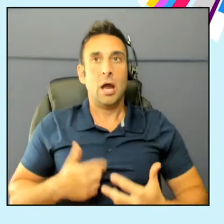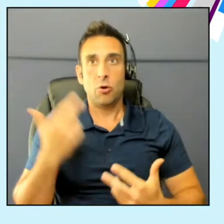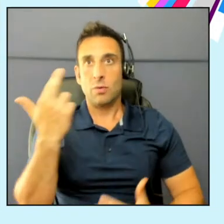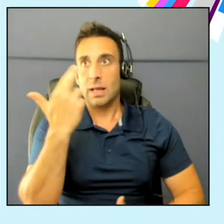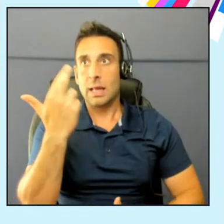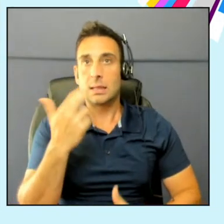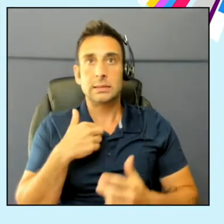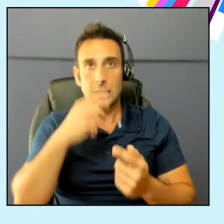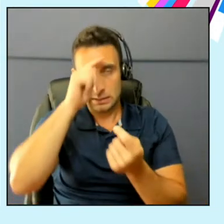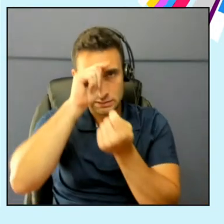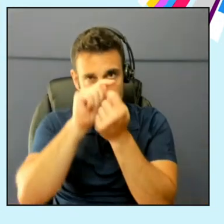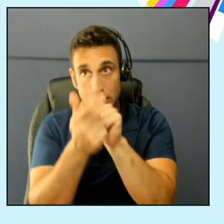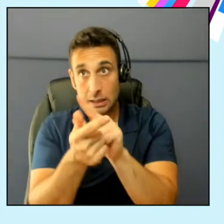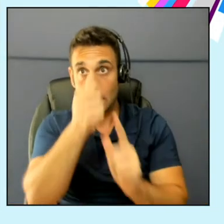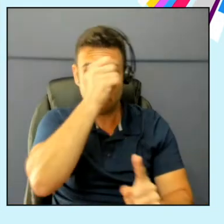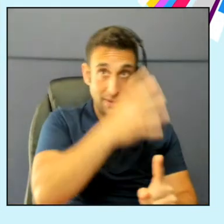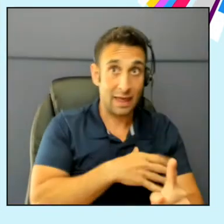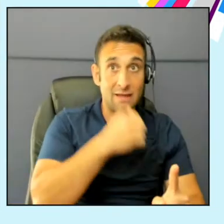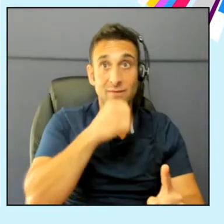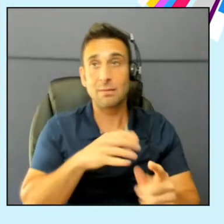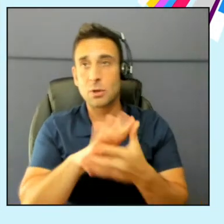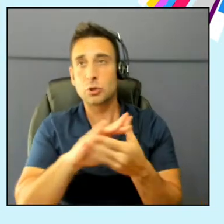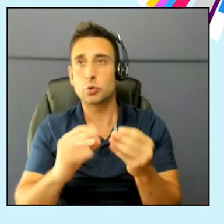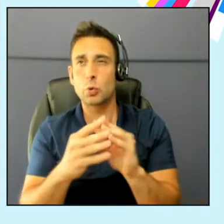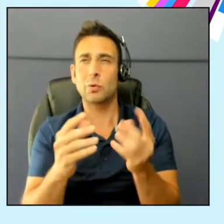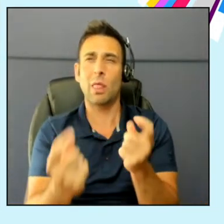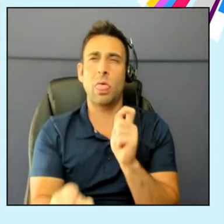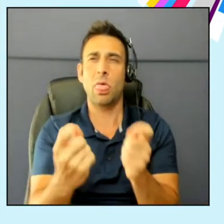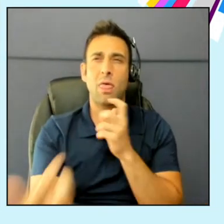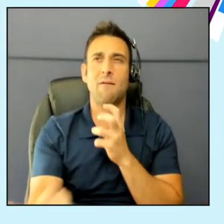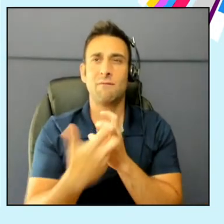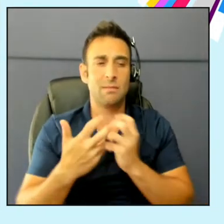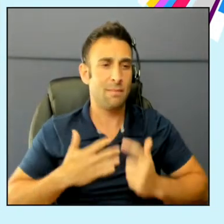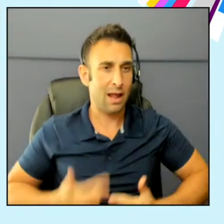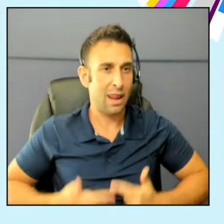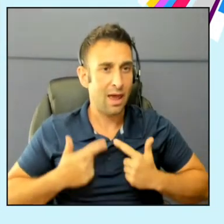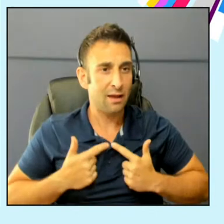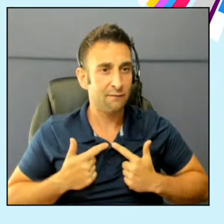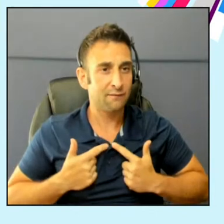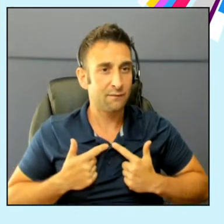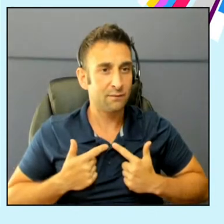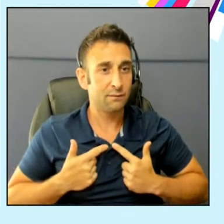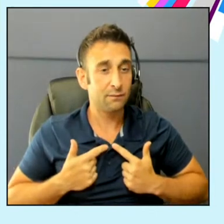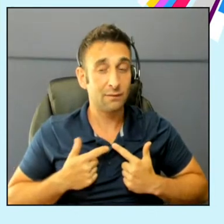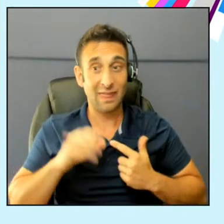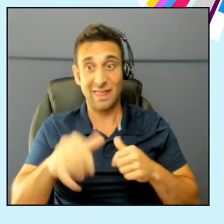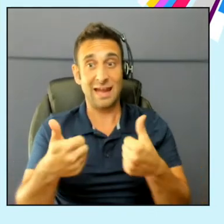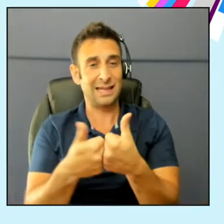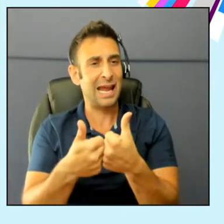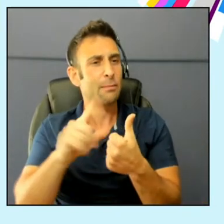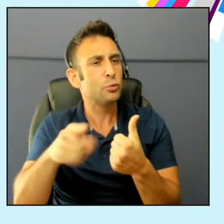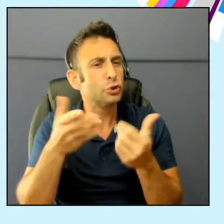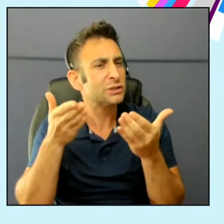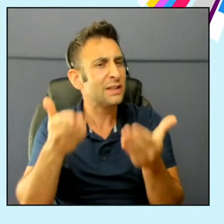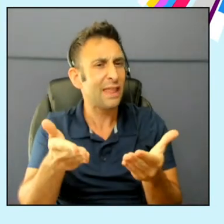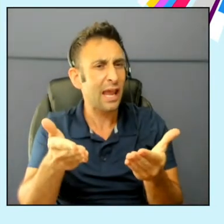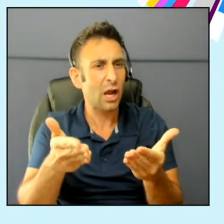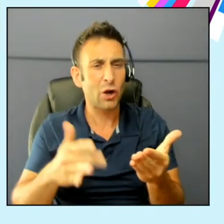translating male-female stories to fit my life. Within that game, it was just there, and it felt amazing.